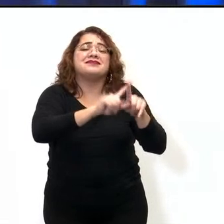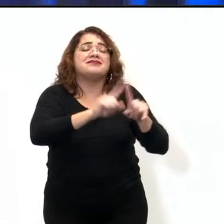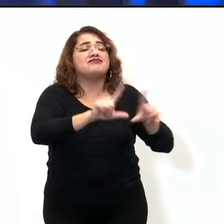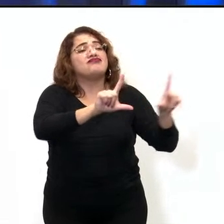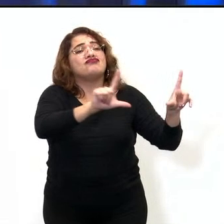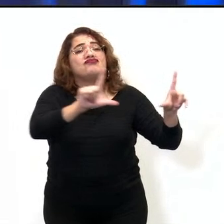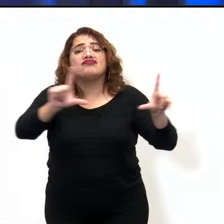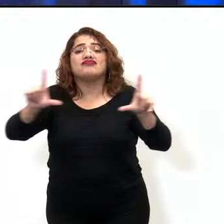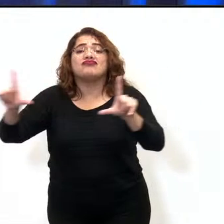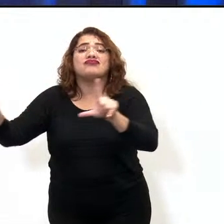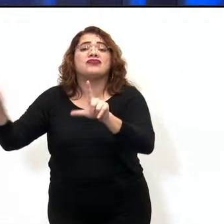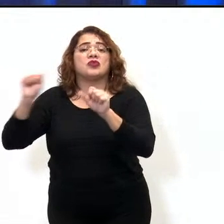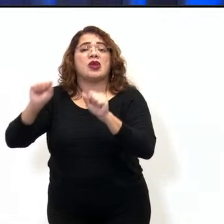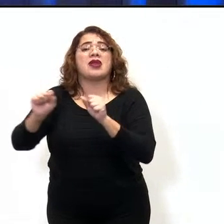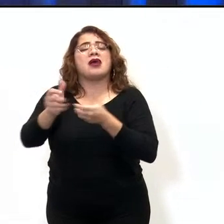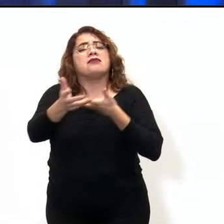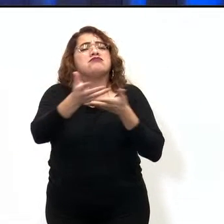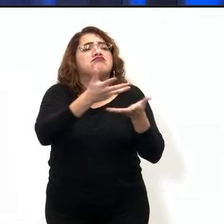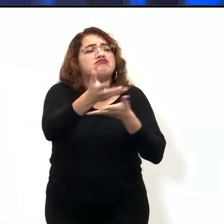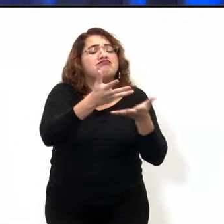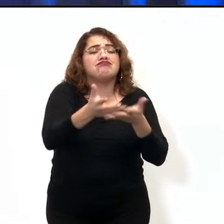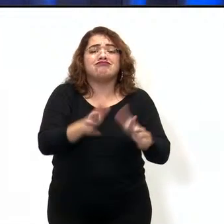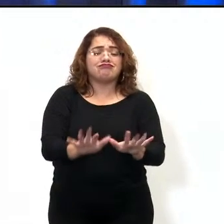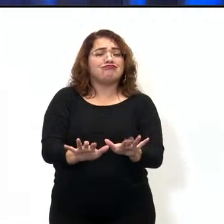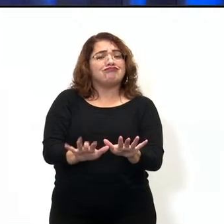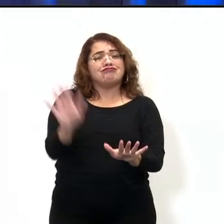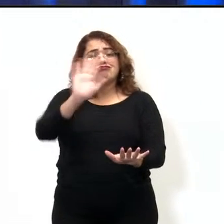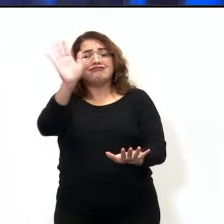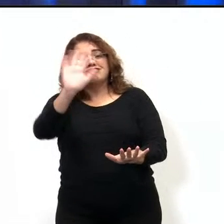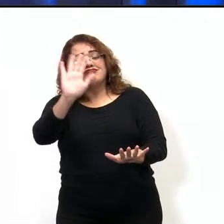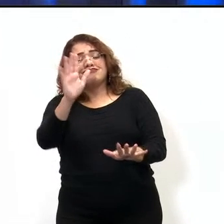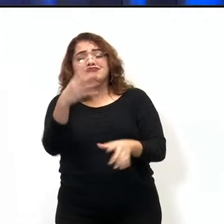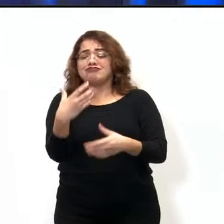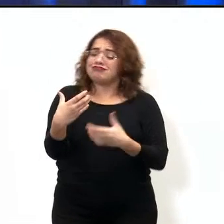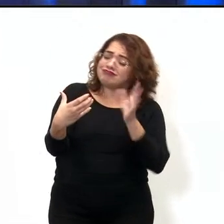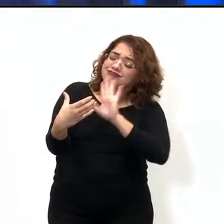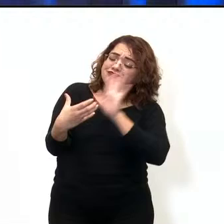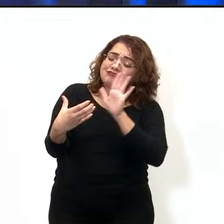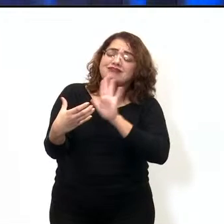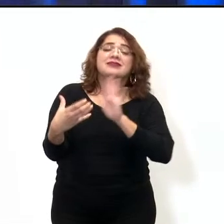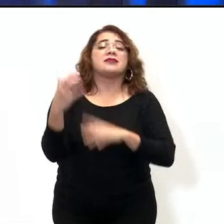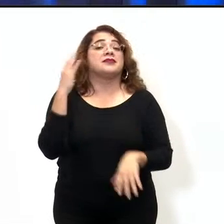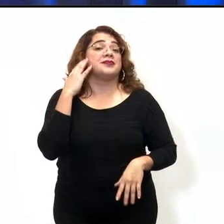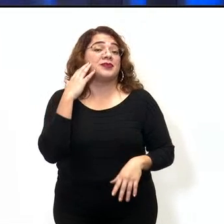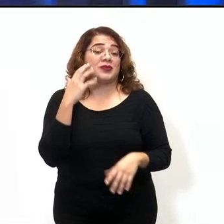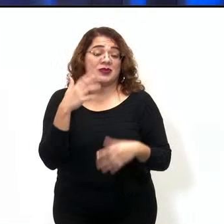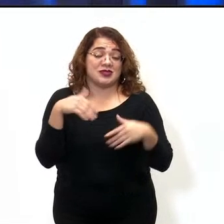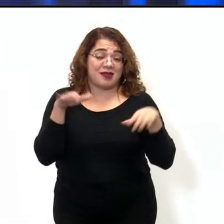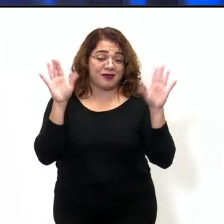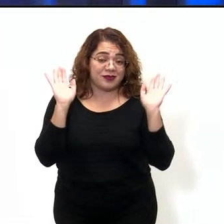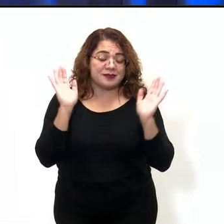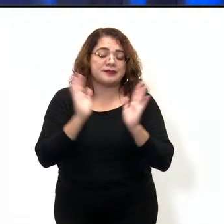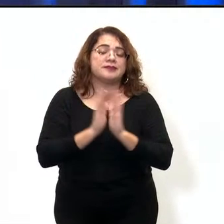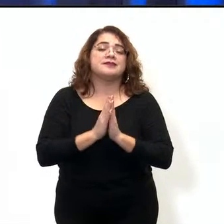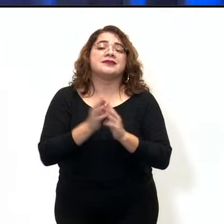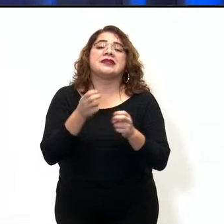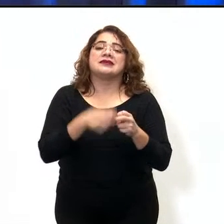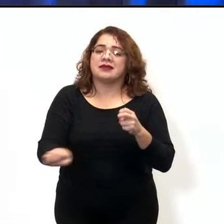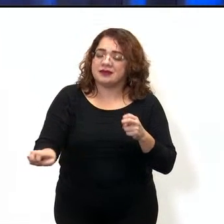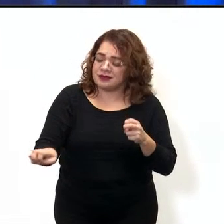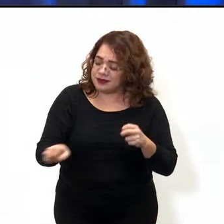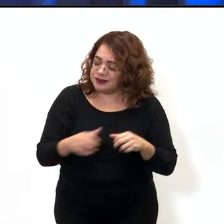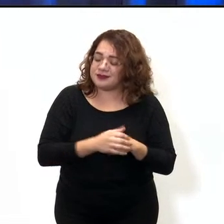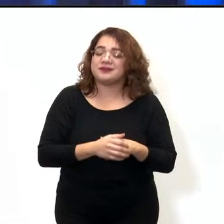of you to engage in that for sure through these holiday times. So I know it's tough, I know it's a huge sacrifice, but these are steps we